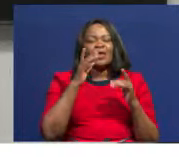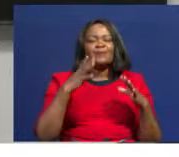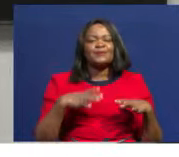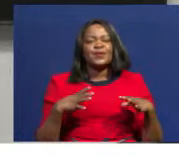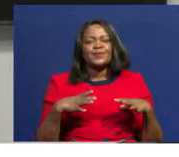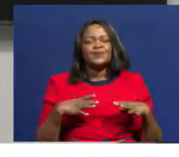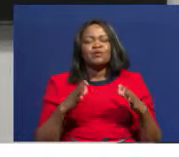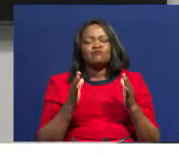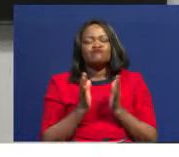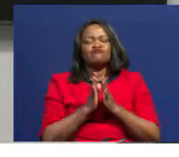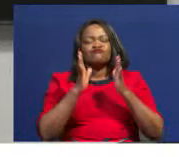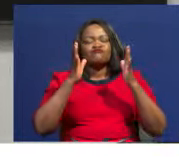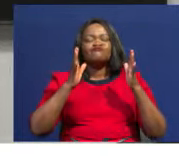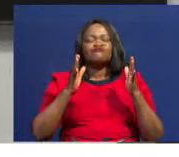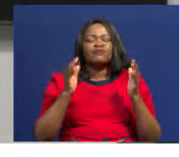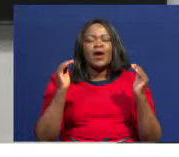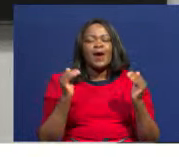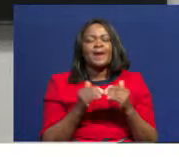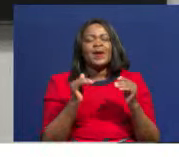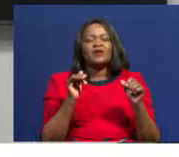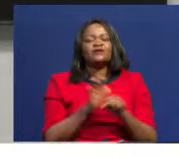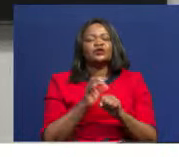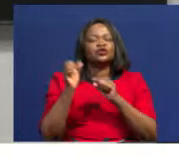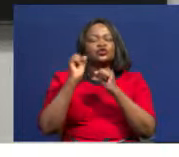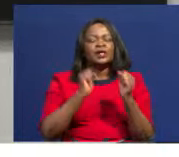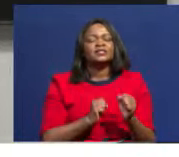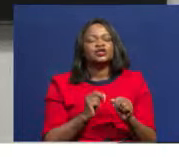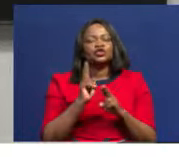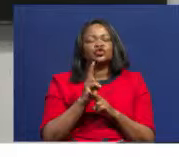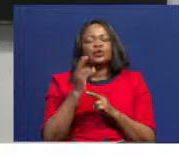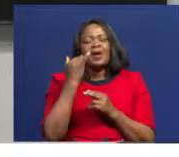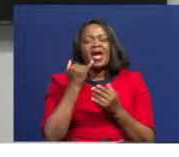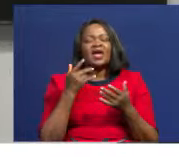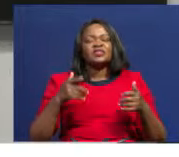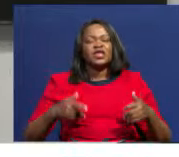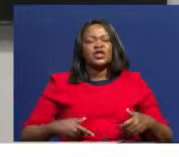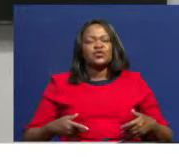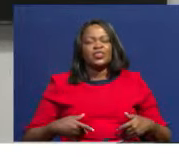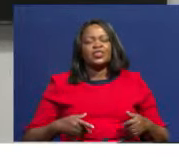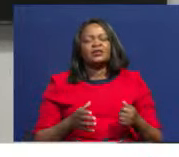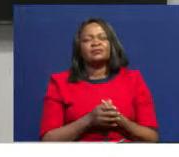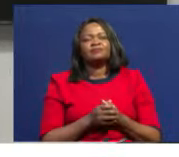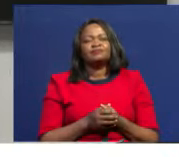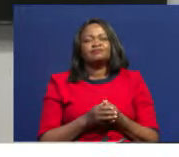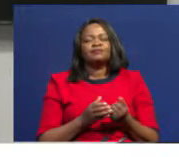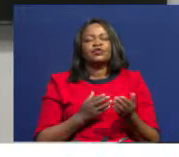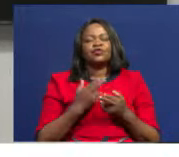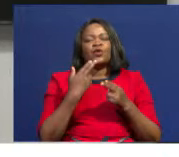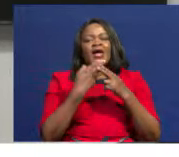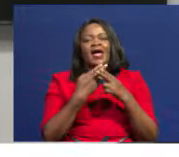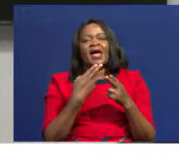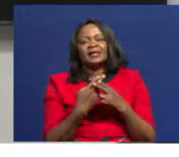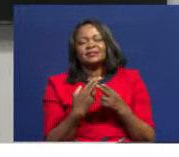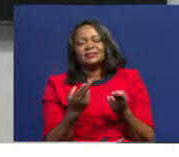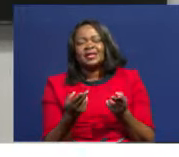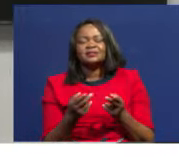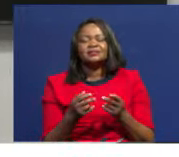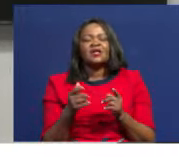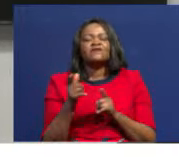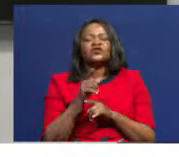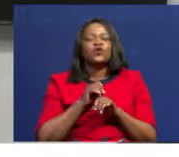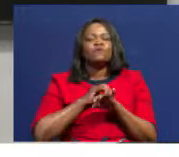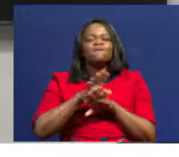the impactful activism strategies employed by the young generation. Through hashtags, viral videos,